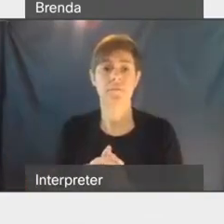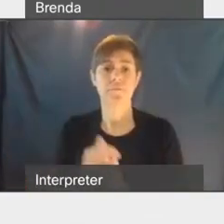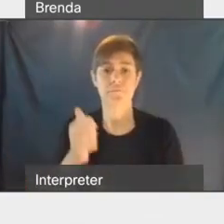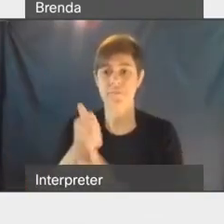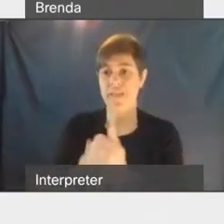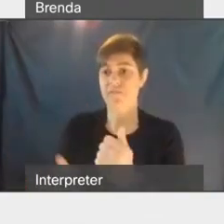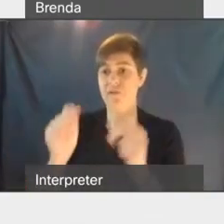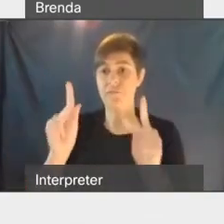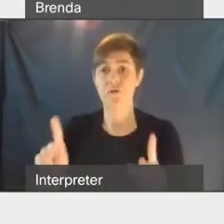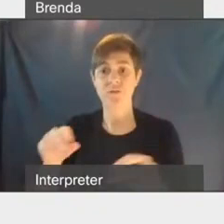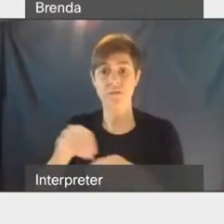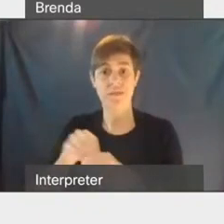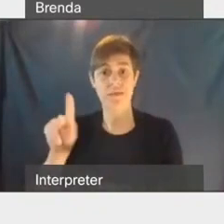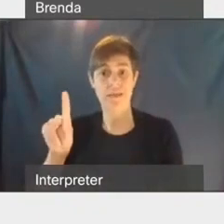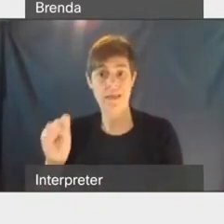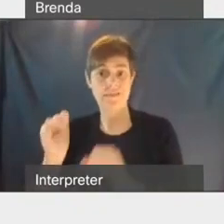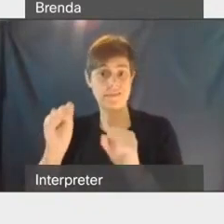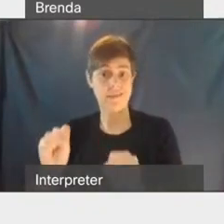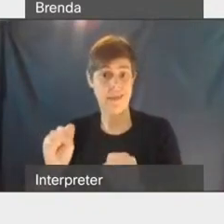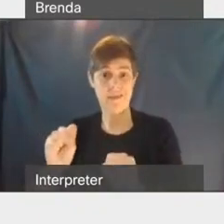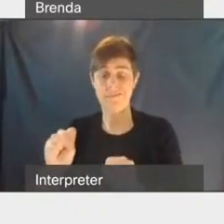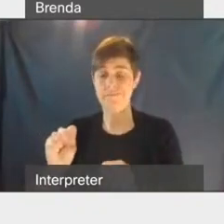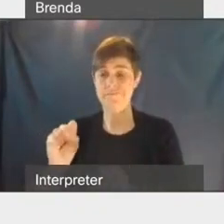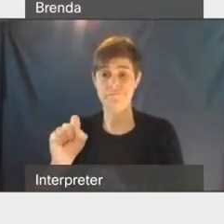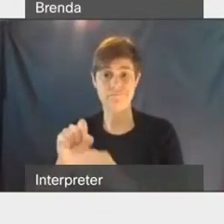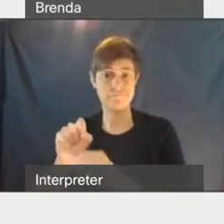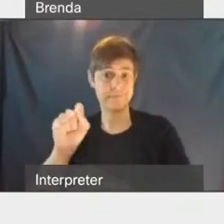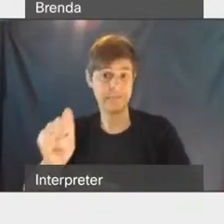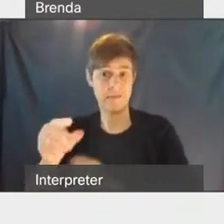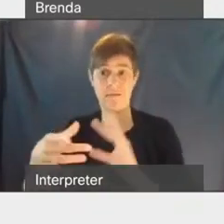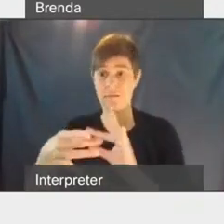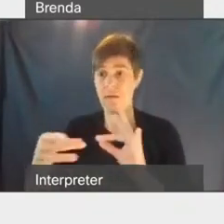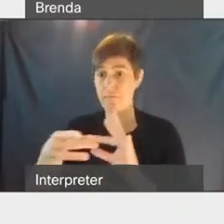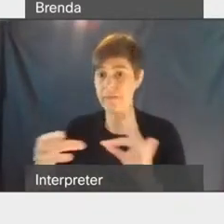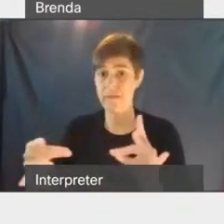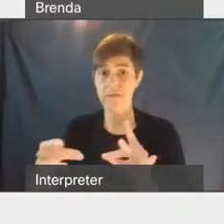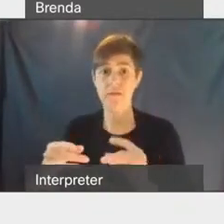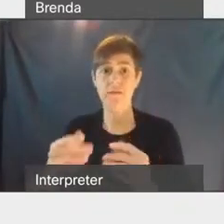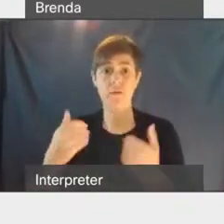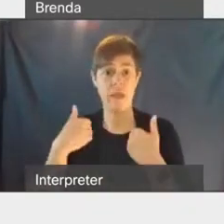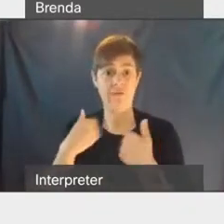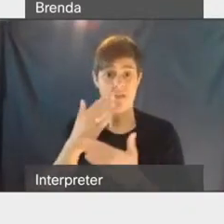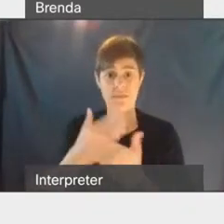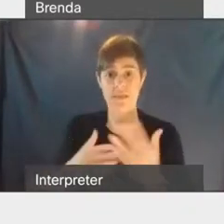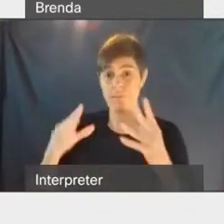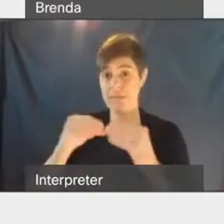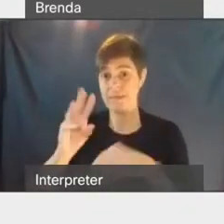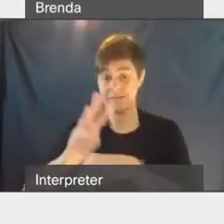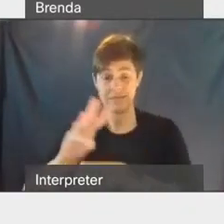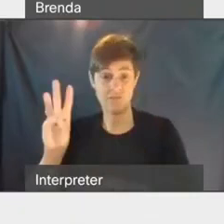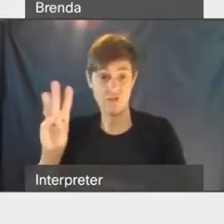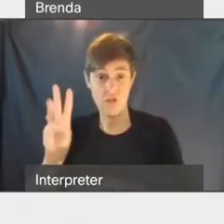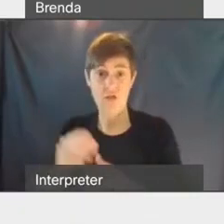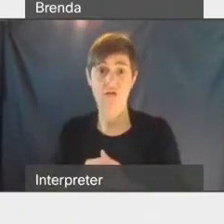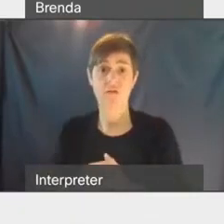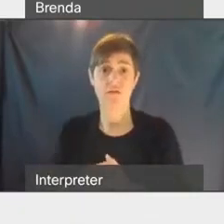submit written testimony. It's a meeting. Meetings at 6 o'clock, which last time I checked was